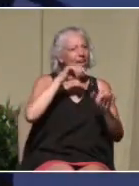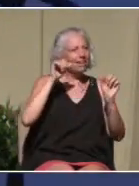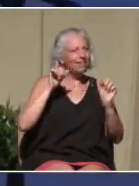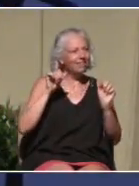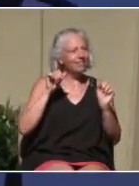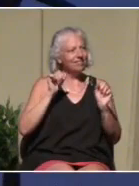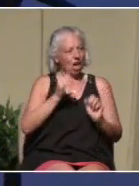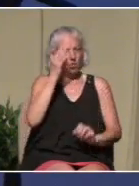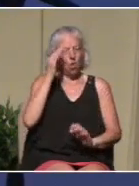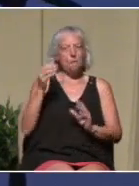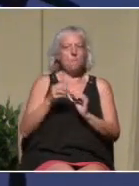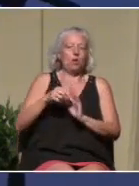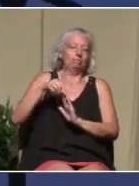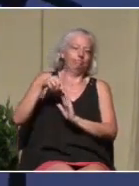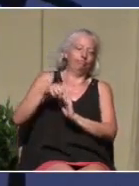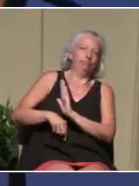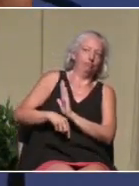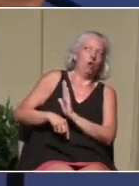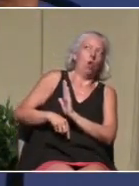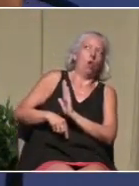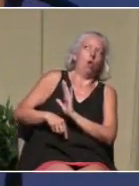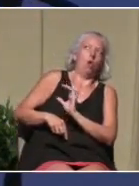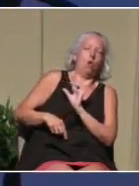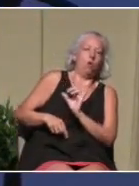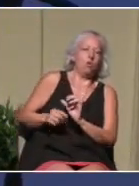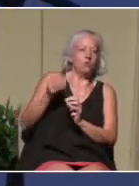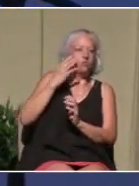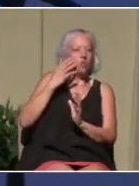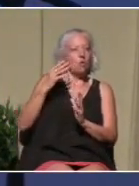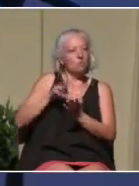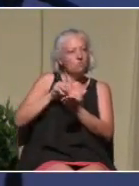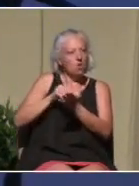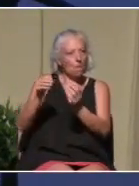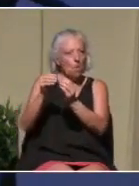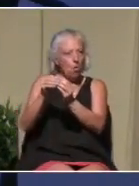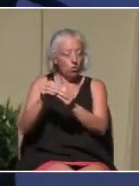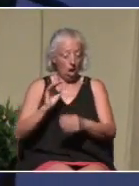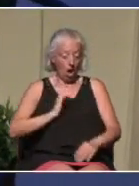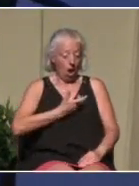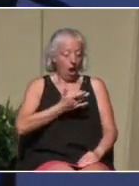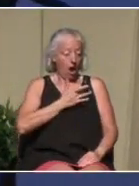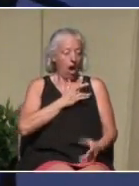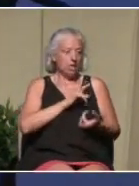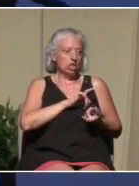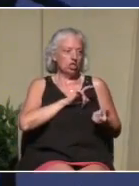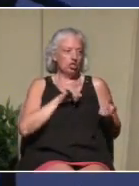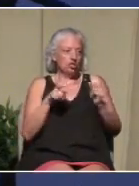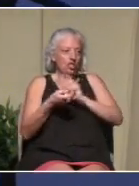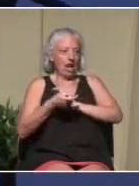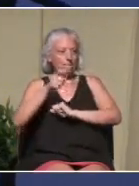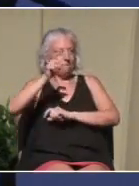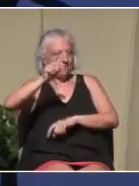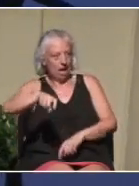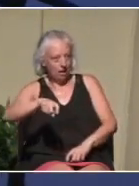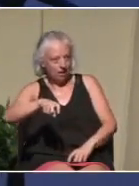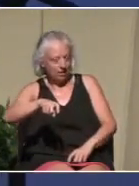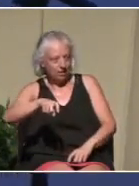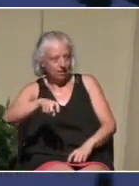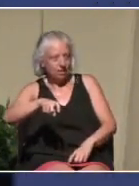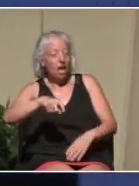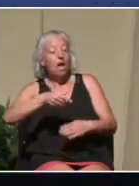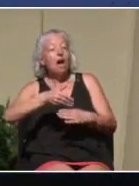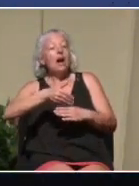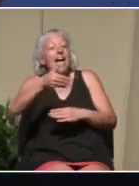them at a deeper level, and we need to experience a heart transformation before we're ever going to be able